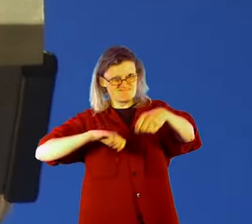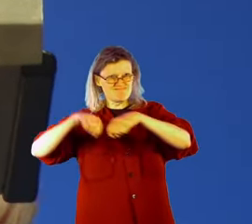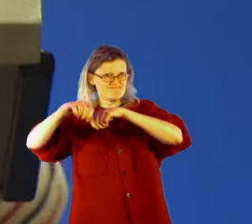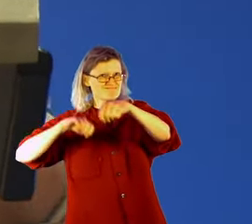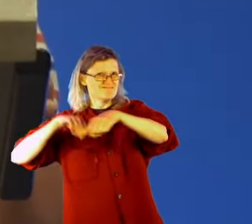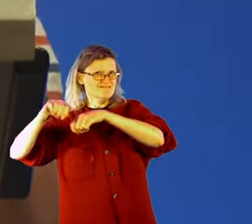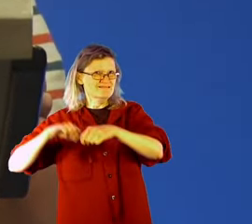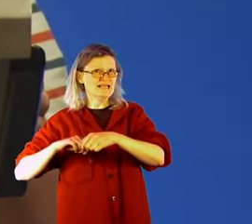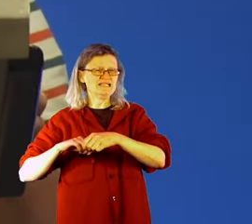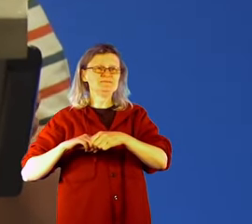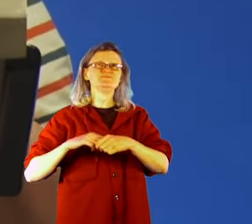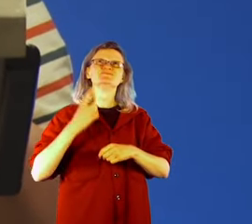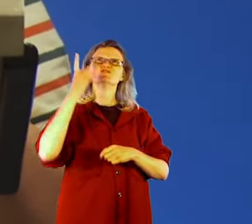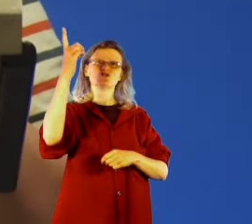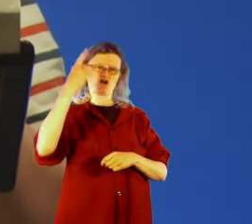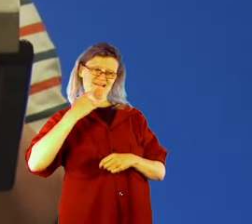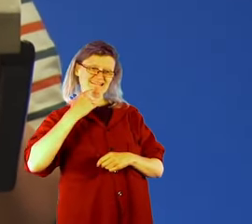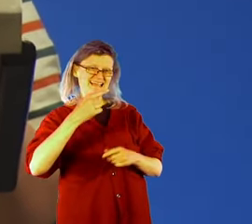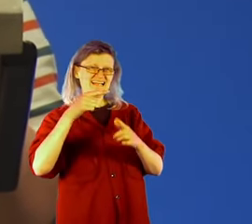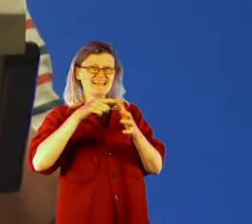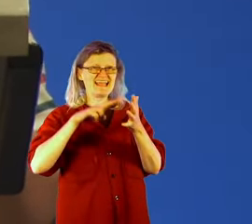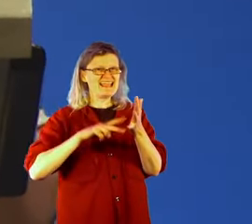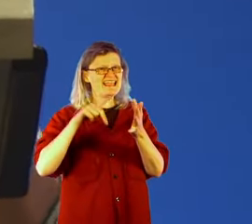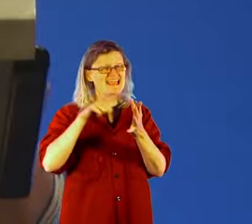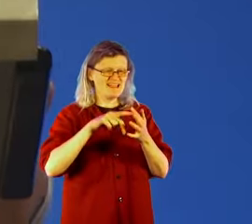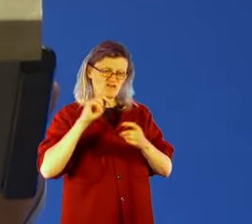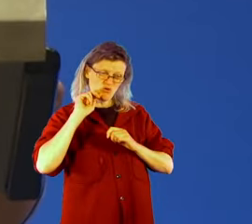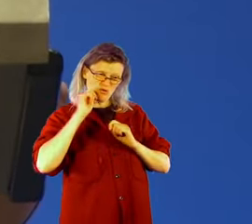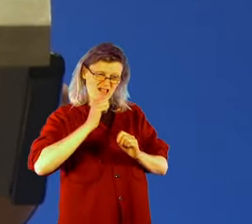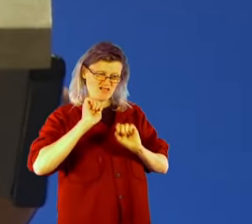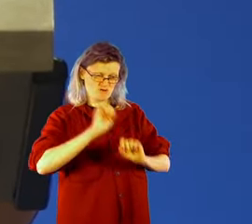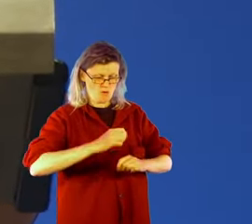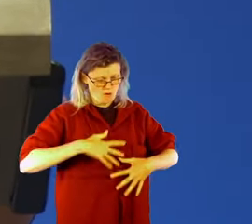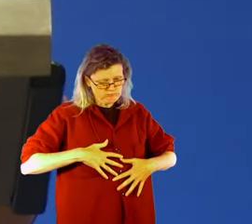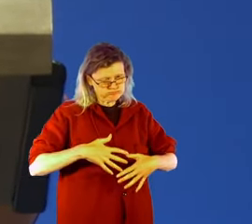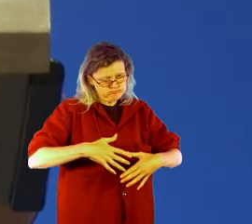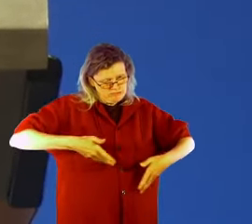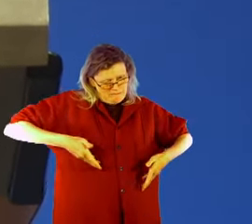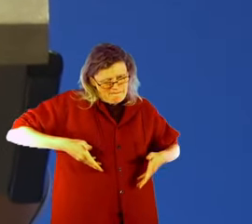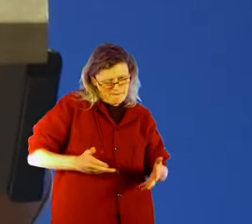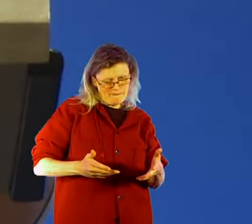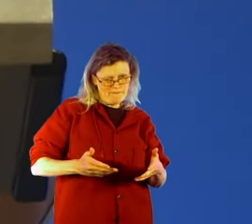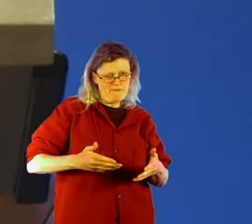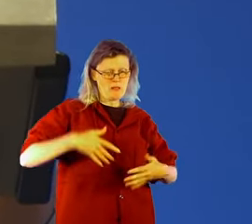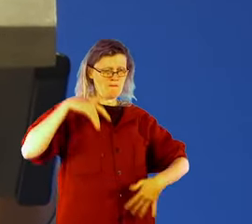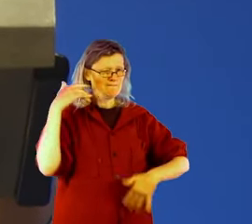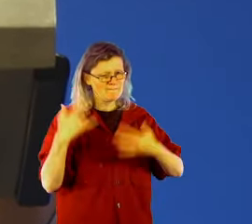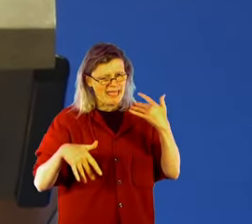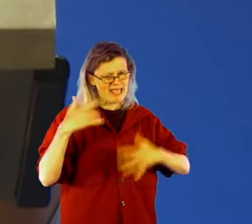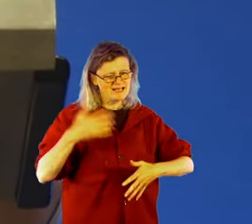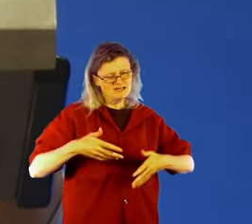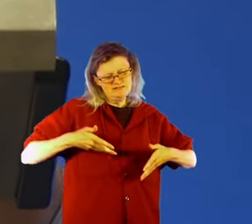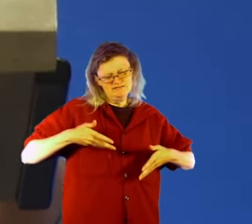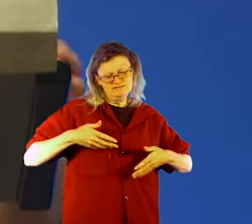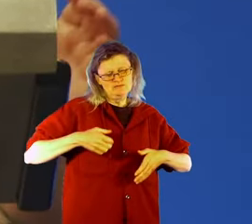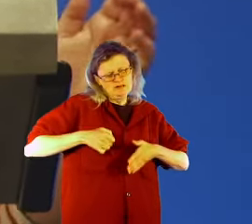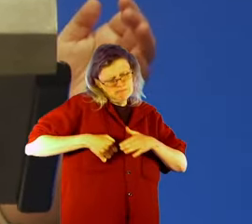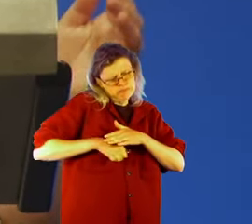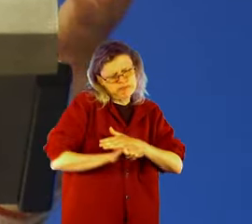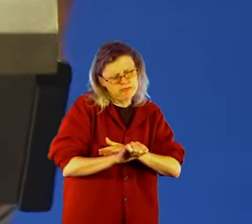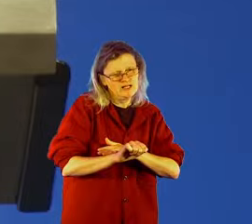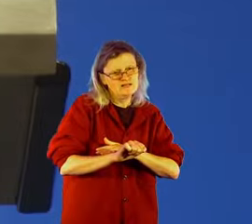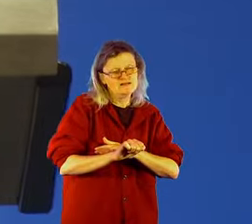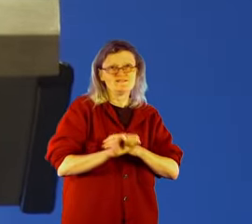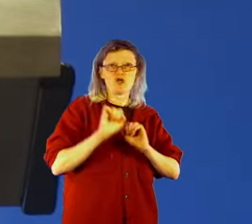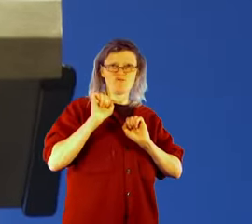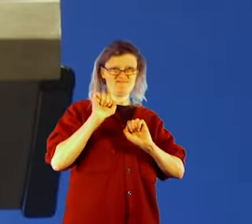to Eve, I will make your pains in childbearing very severe. With painful labor, you will give birth to children. That is to